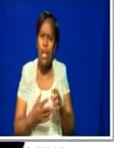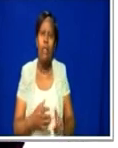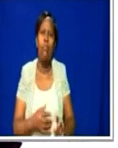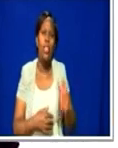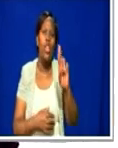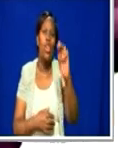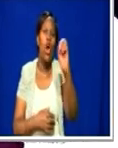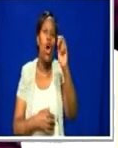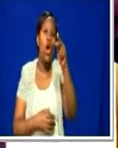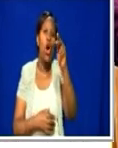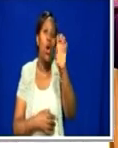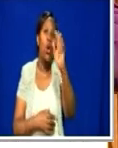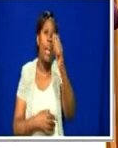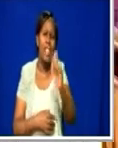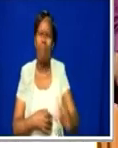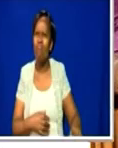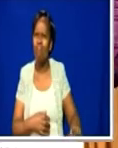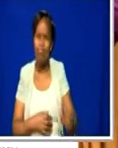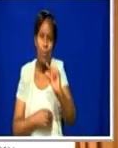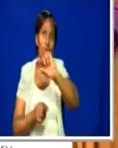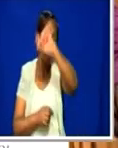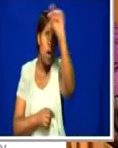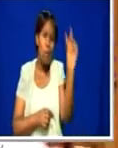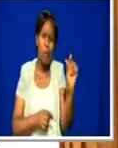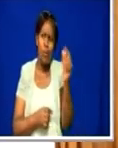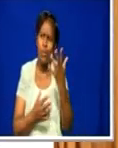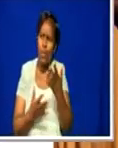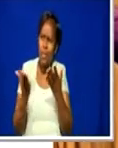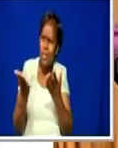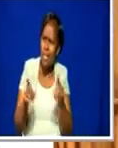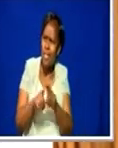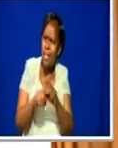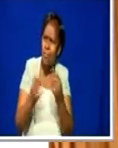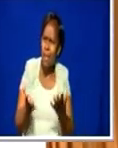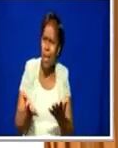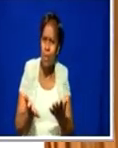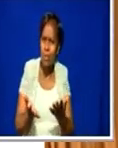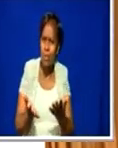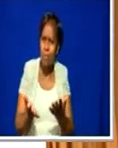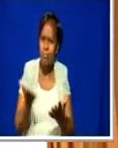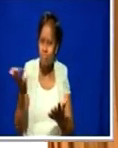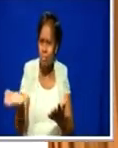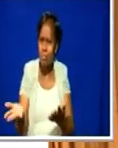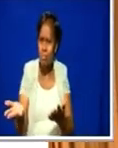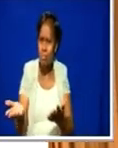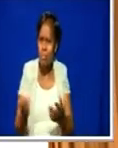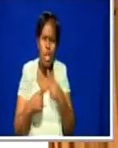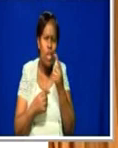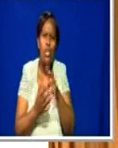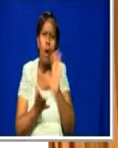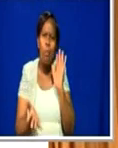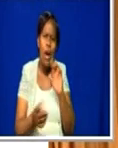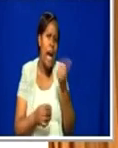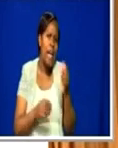and go to the. So this is a rocket. Is it a rocket space or something? A space in those that other